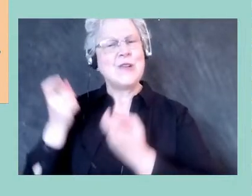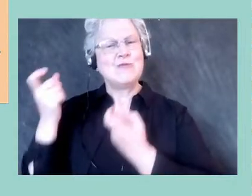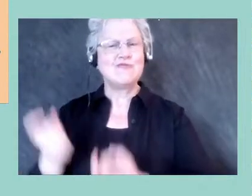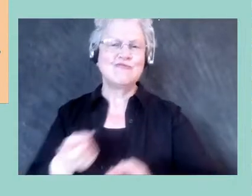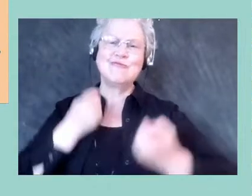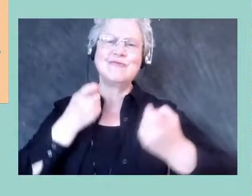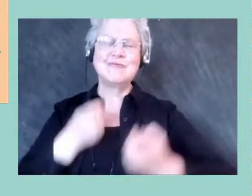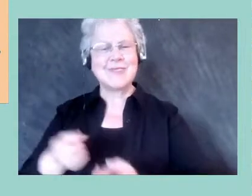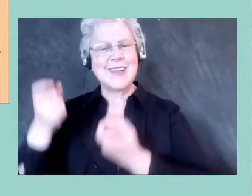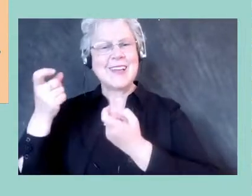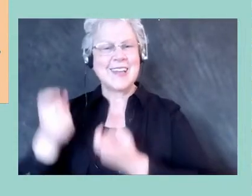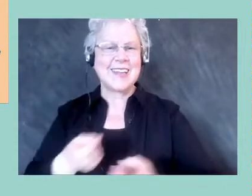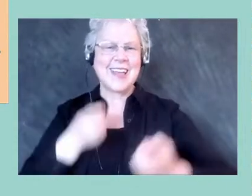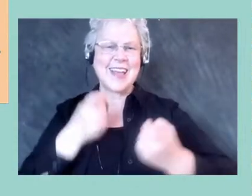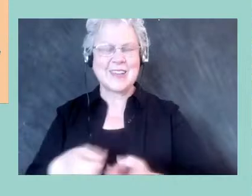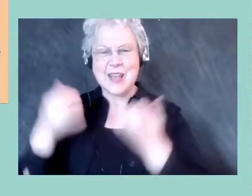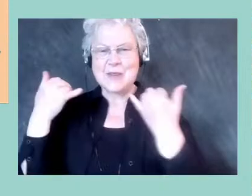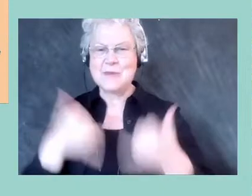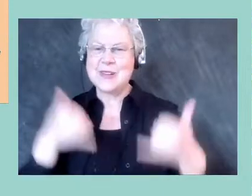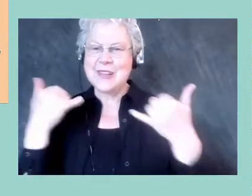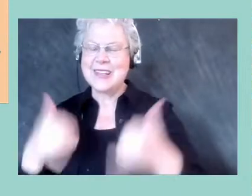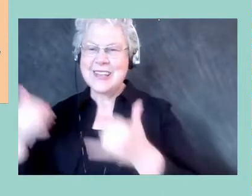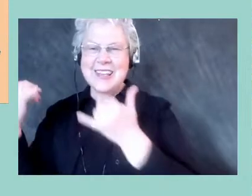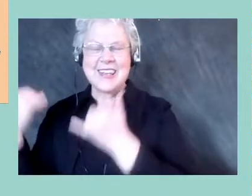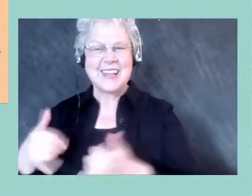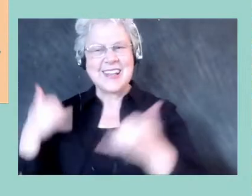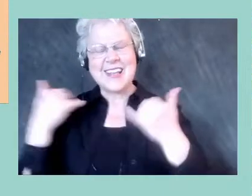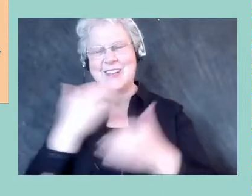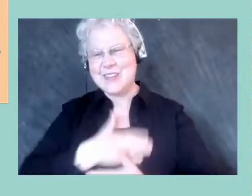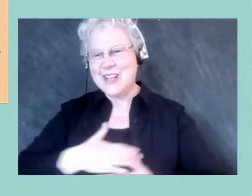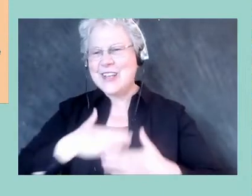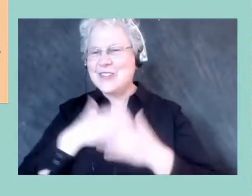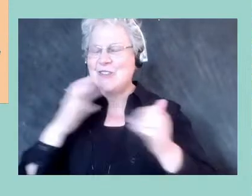skated over 10 clear frozen